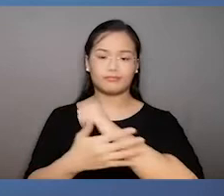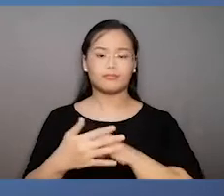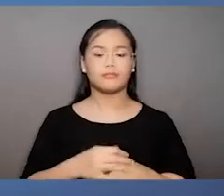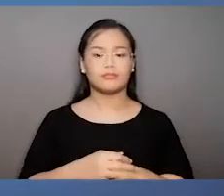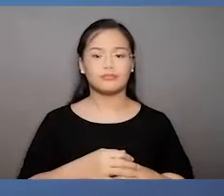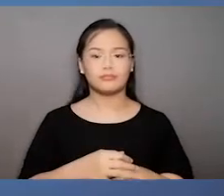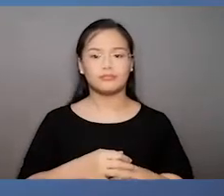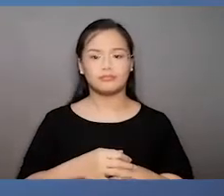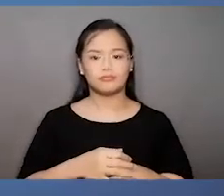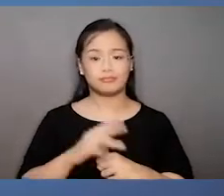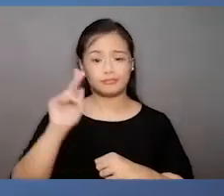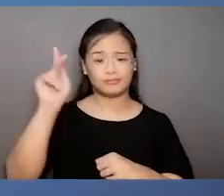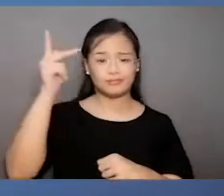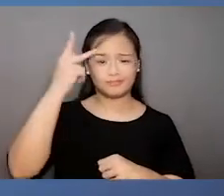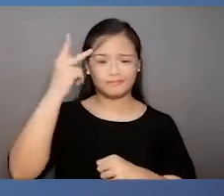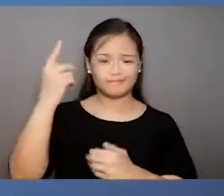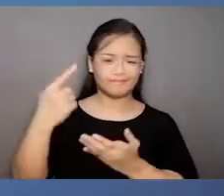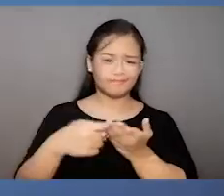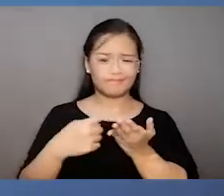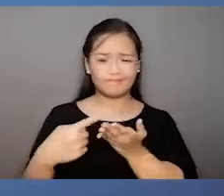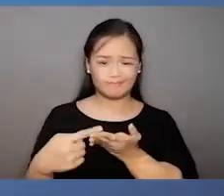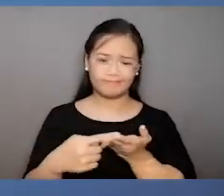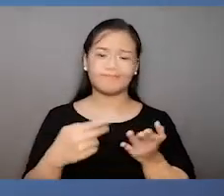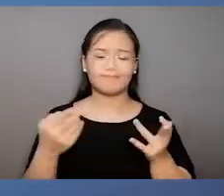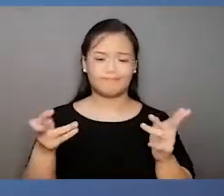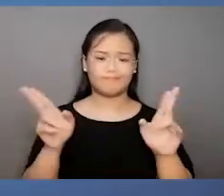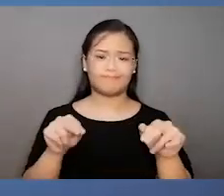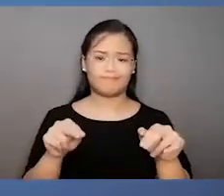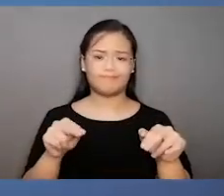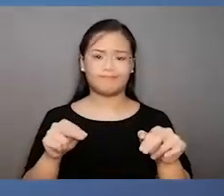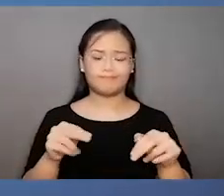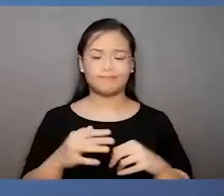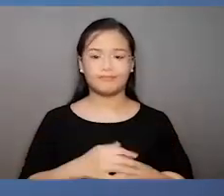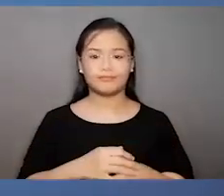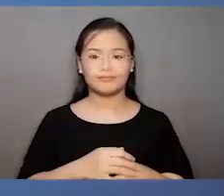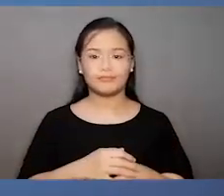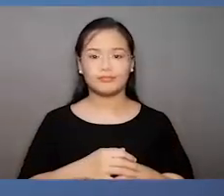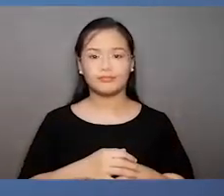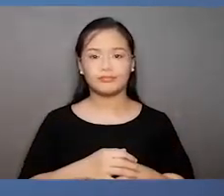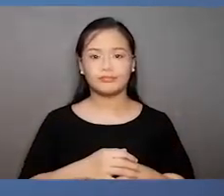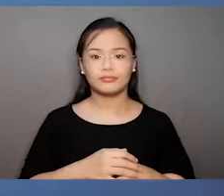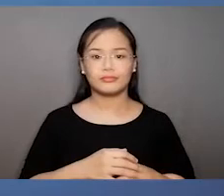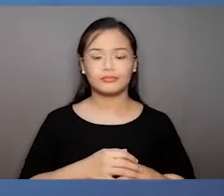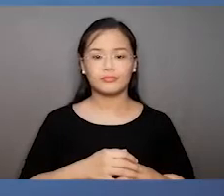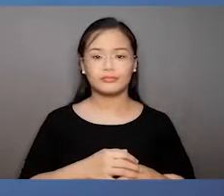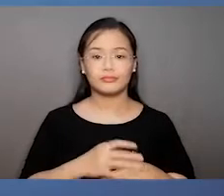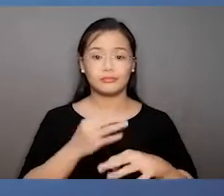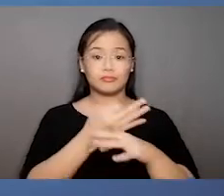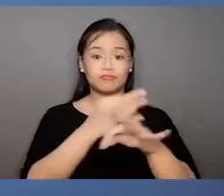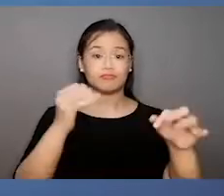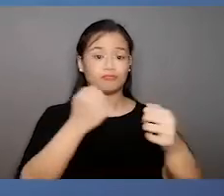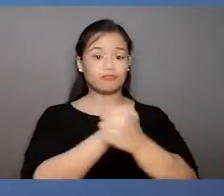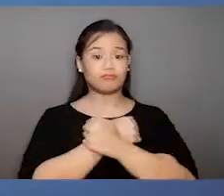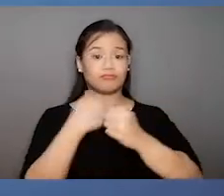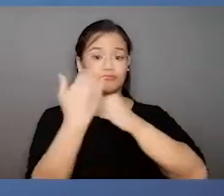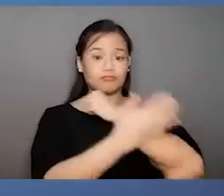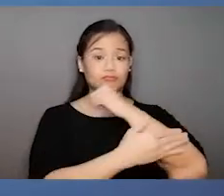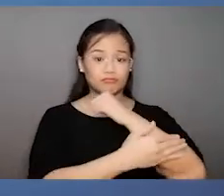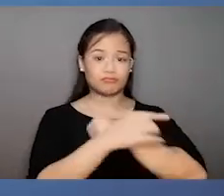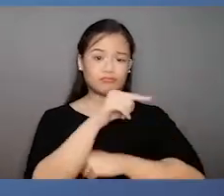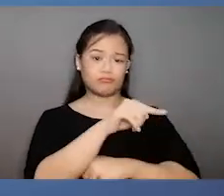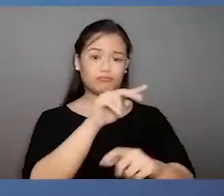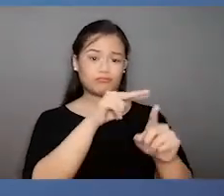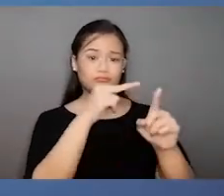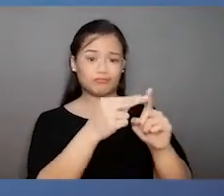this is when the politicization of human rights also came in. For the freedom-loving countries, they think that civil